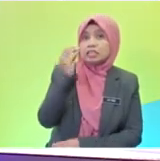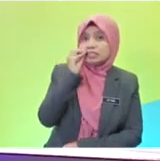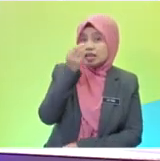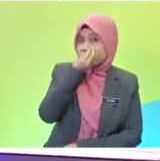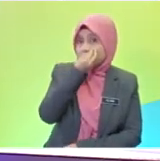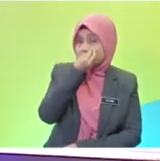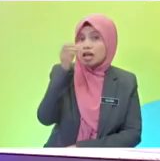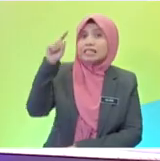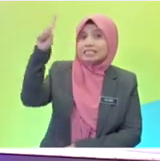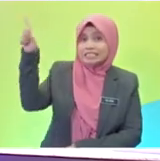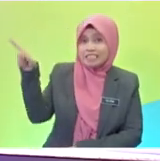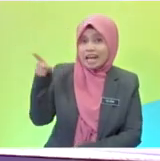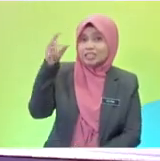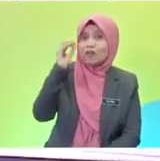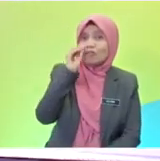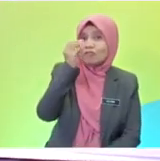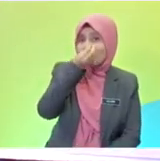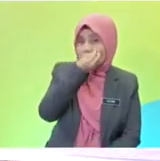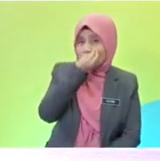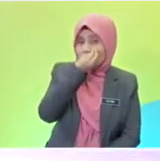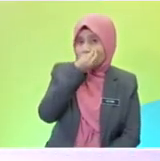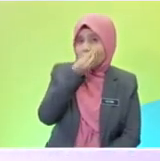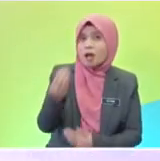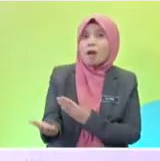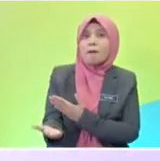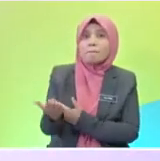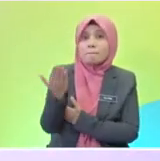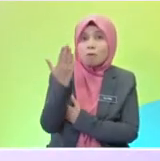jasmine, mm-hmm. Morning glory,